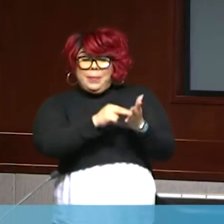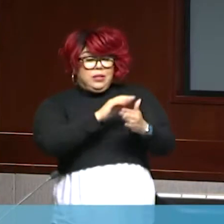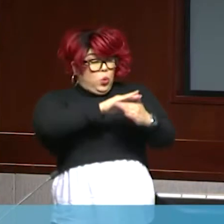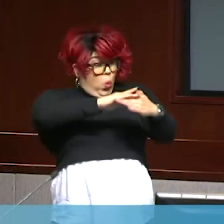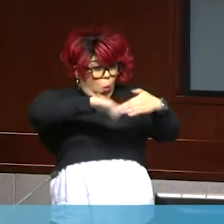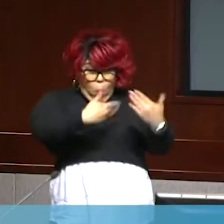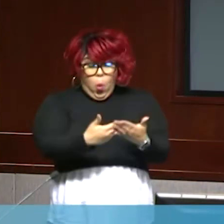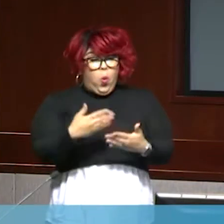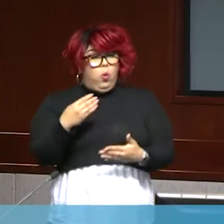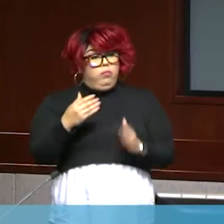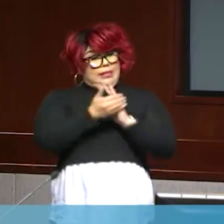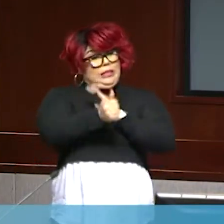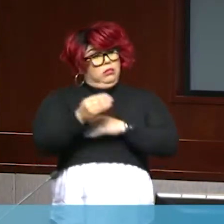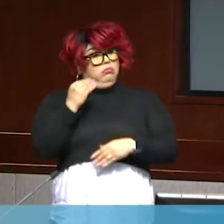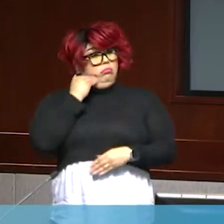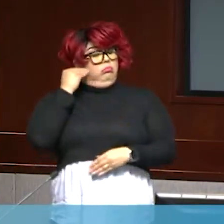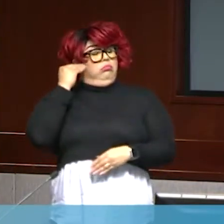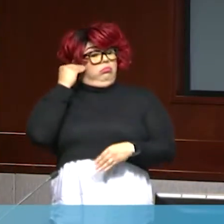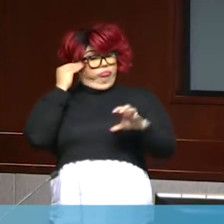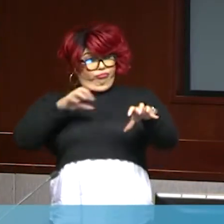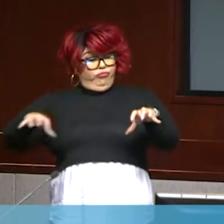facilities?